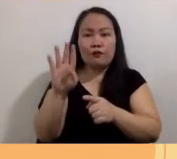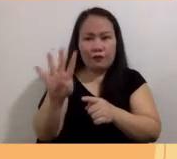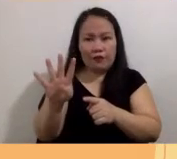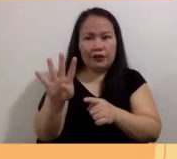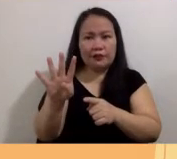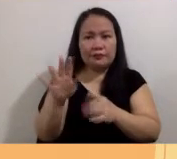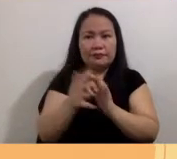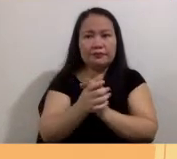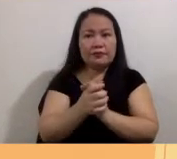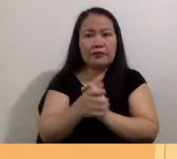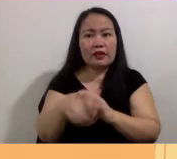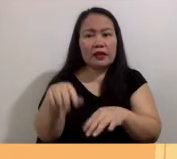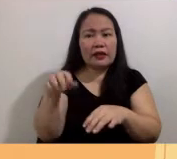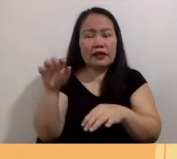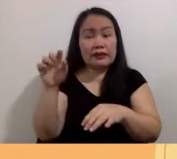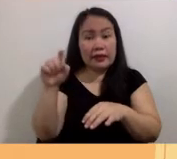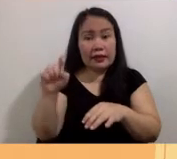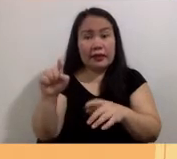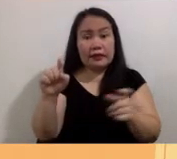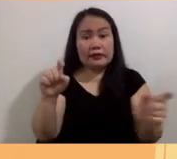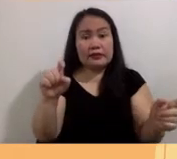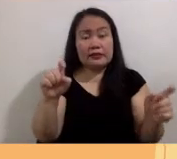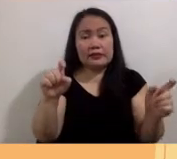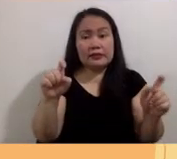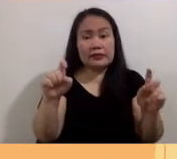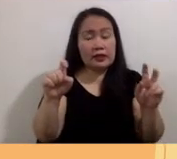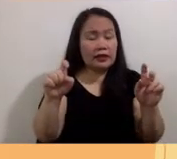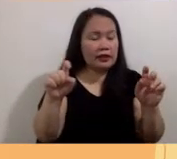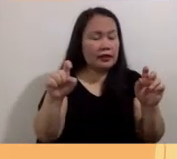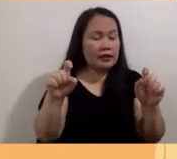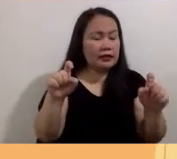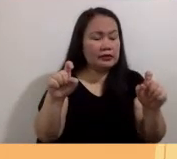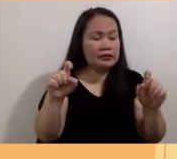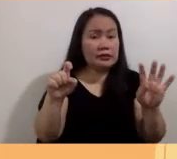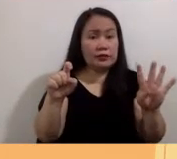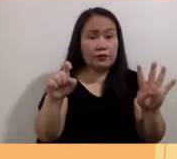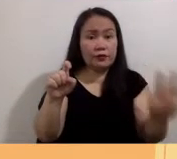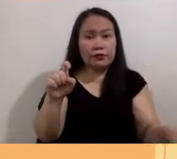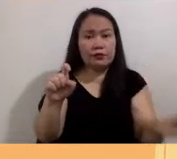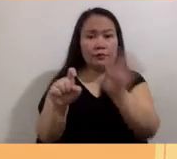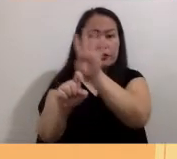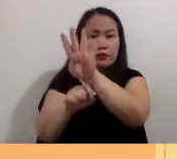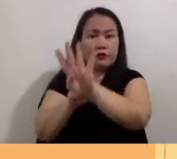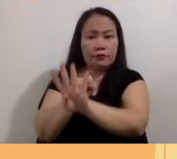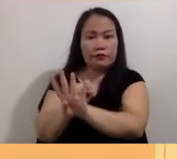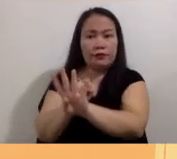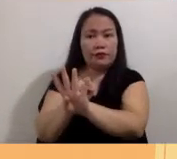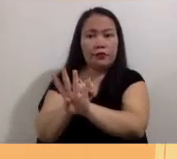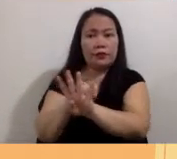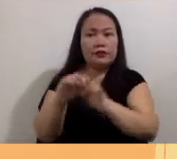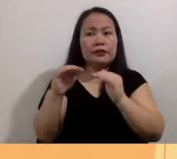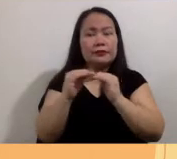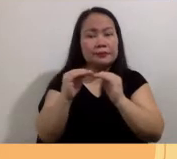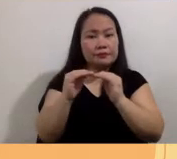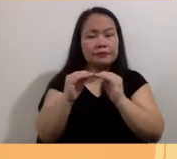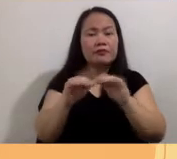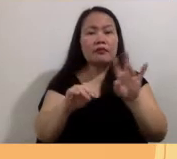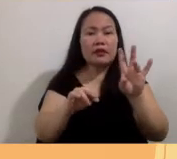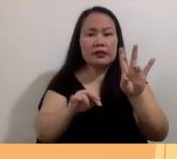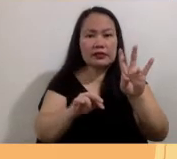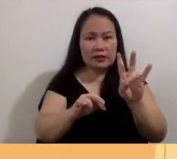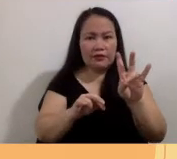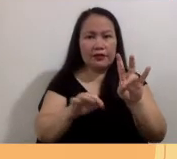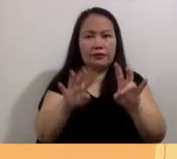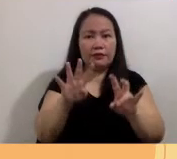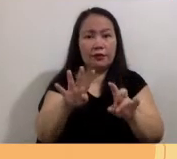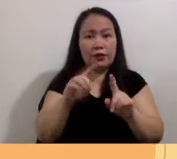4. And then, our denominator will become, since mas mataas siya ng 3, correct. That will become 4 plus 3, that